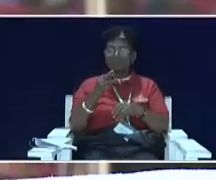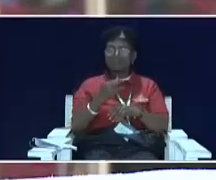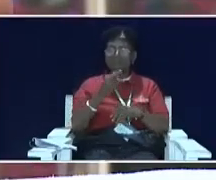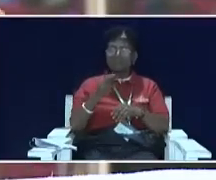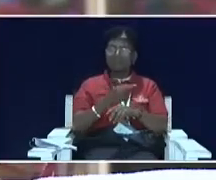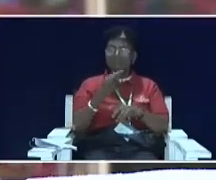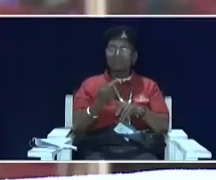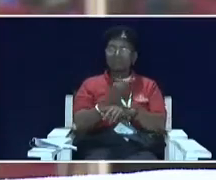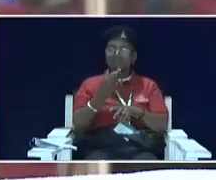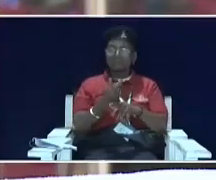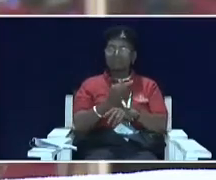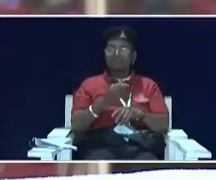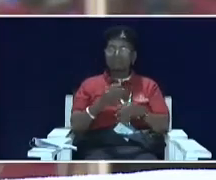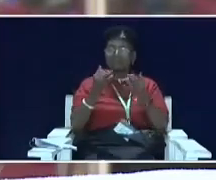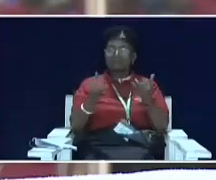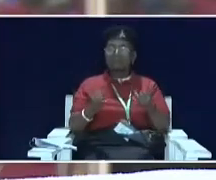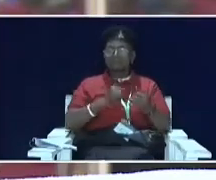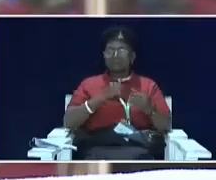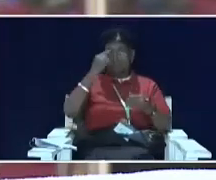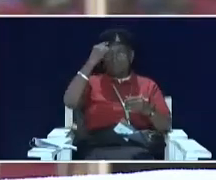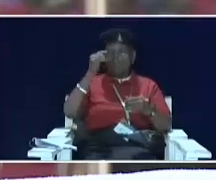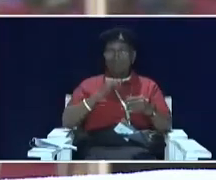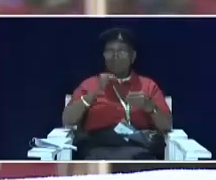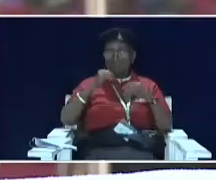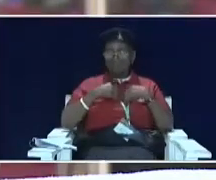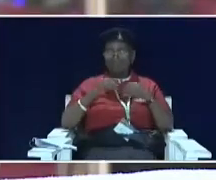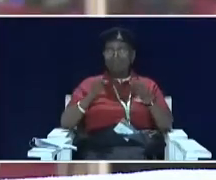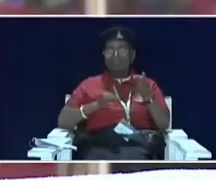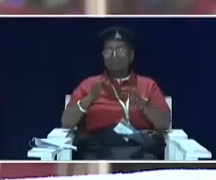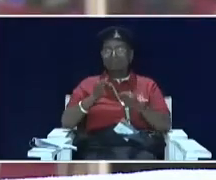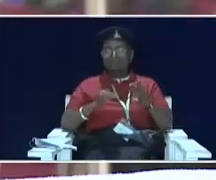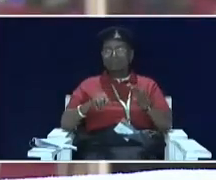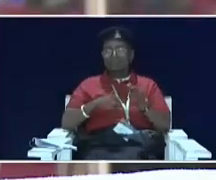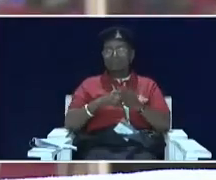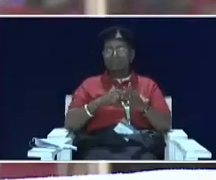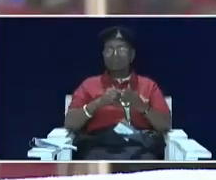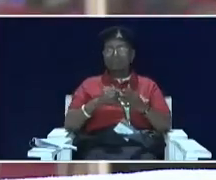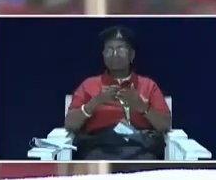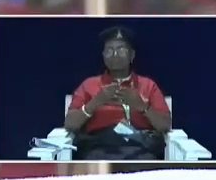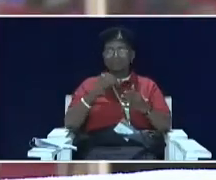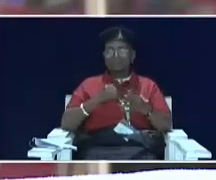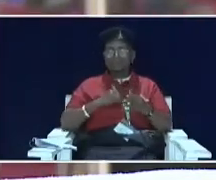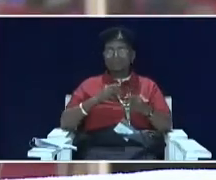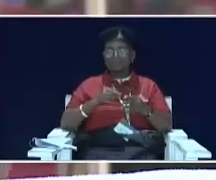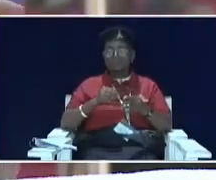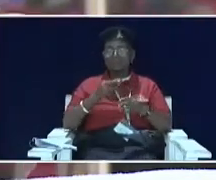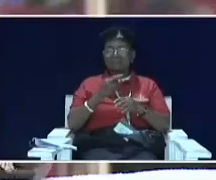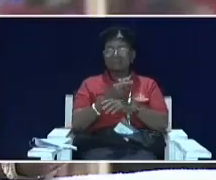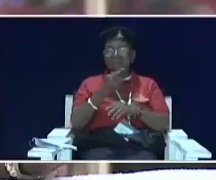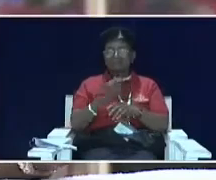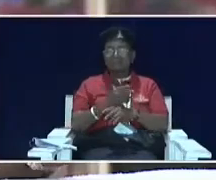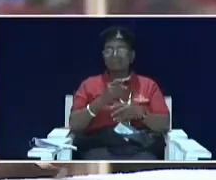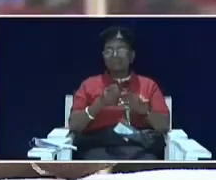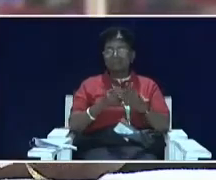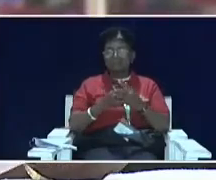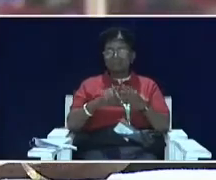Now, I think I've explained that one before. The rock stands for hardship,